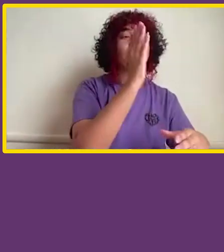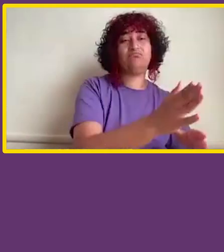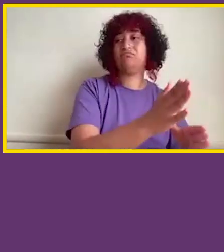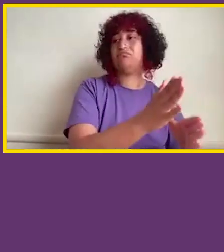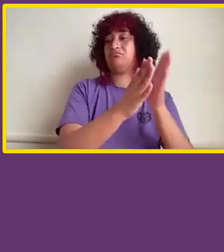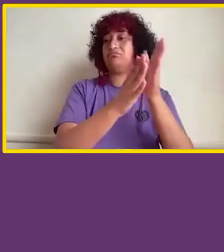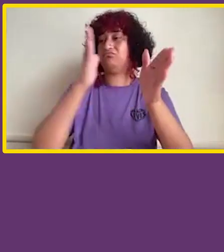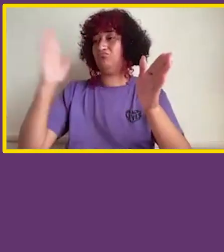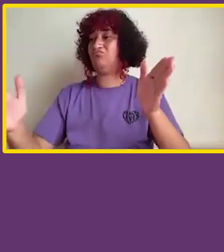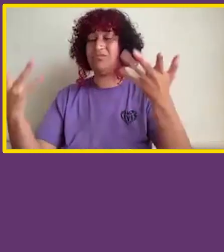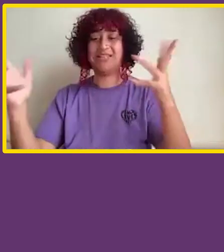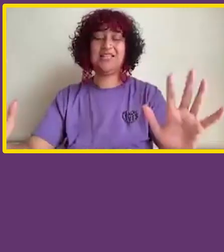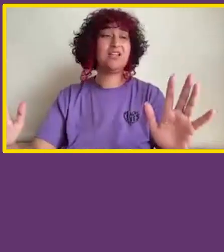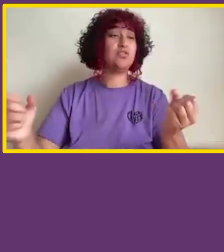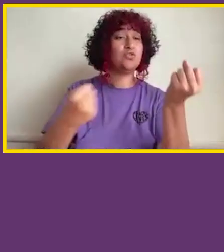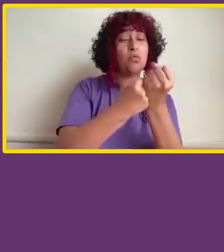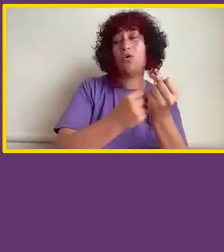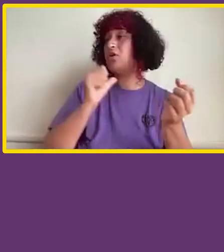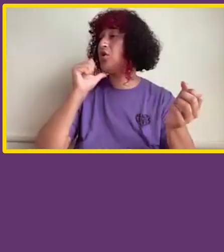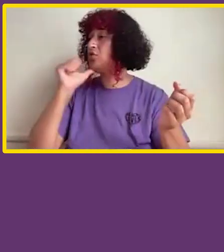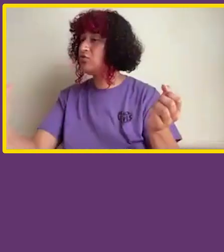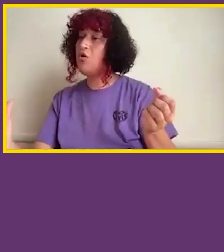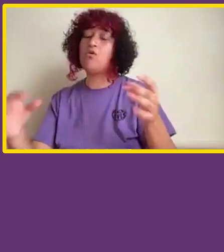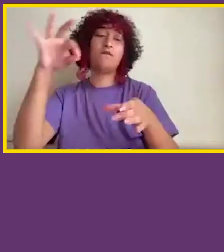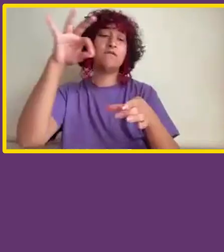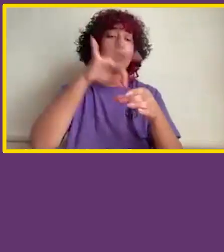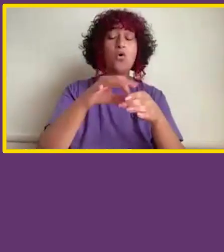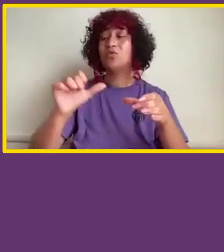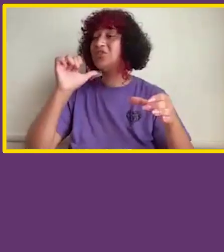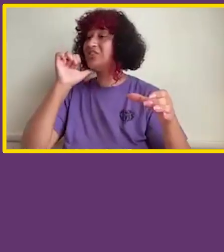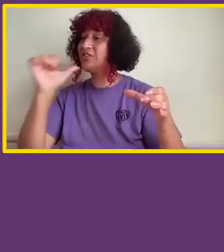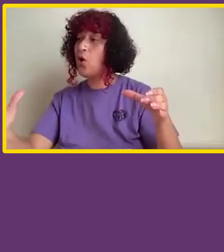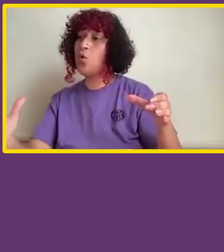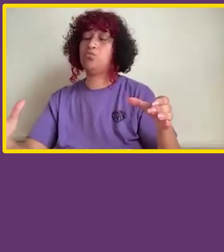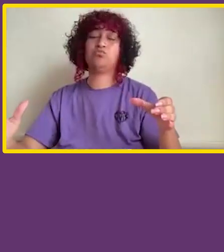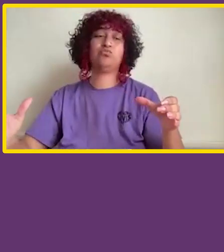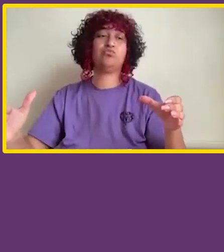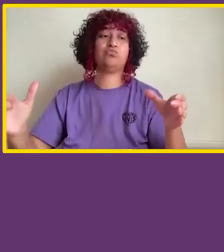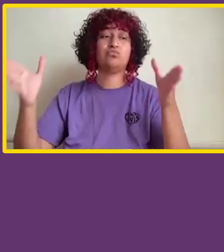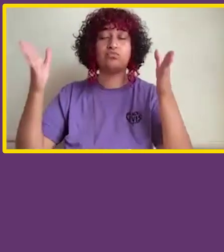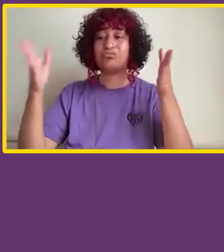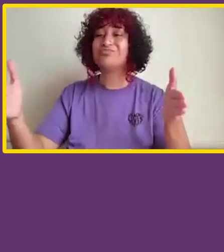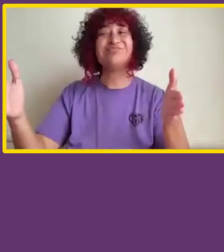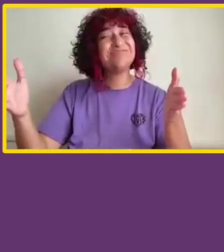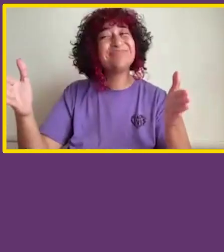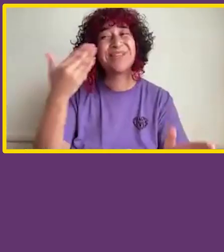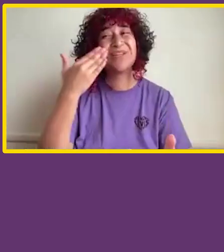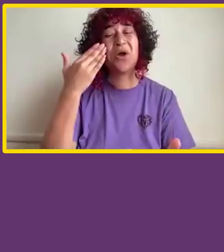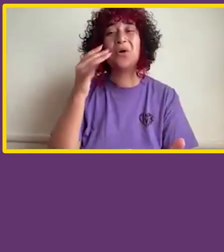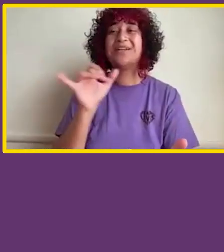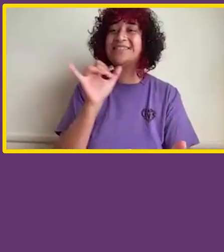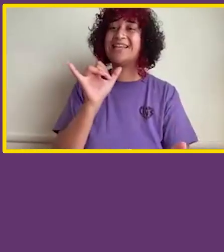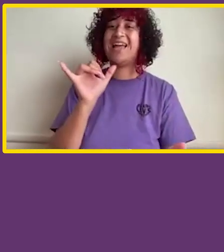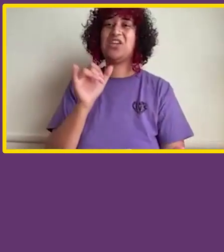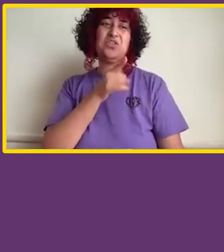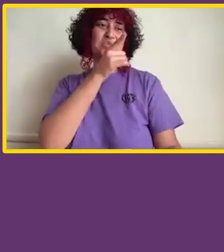you don't. Either you vote for her and you're like supporting the genocide, and it's like you're in this like